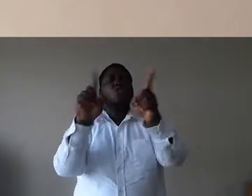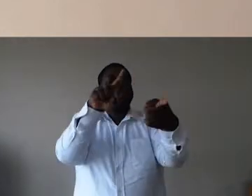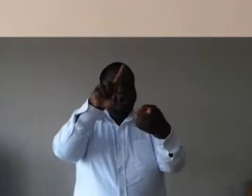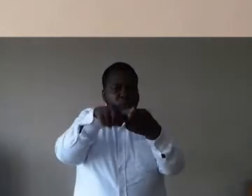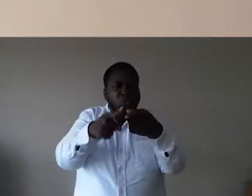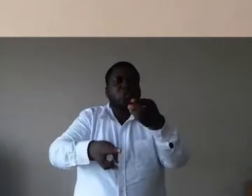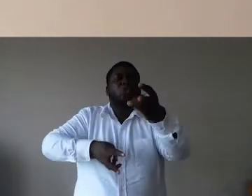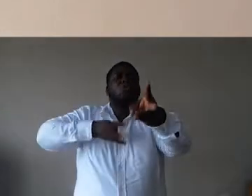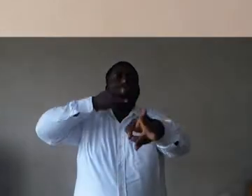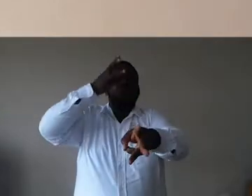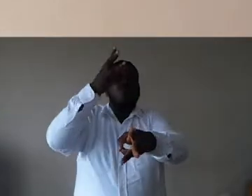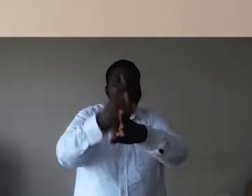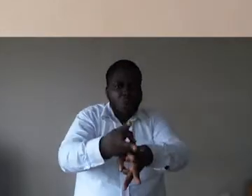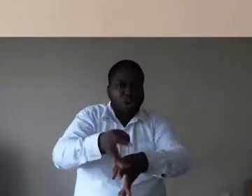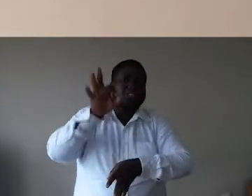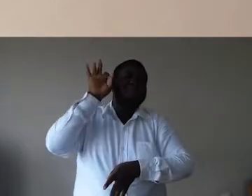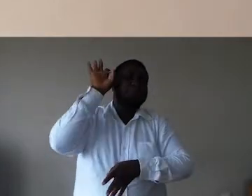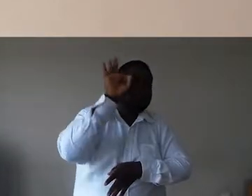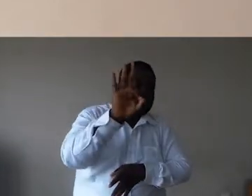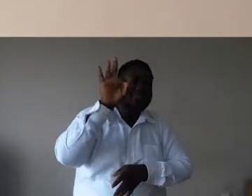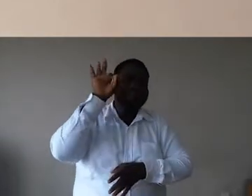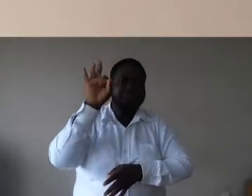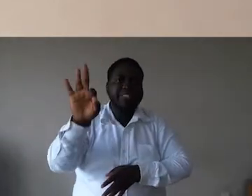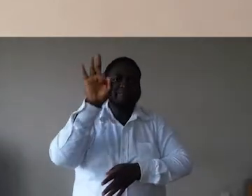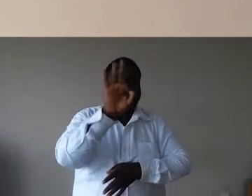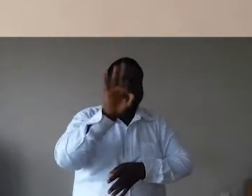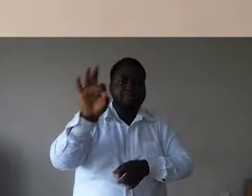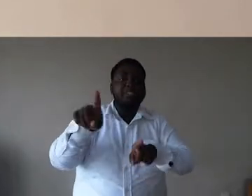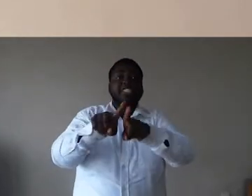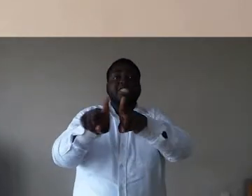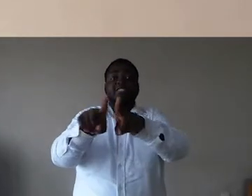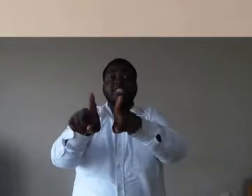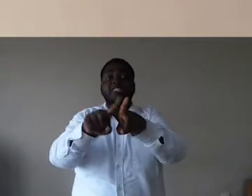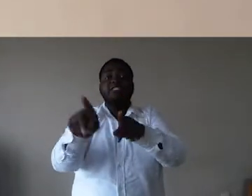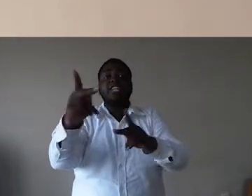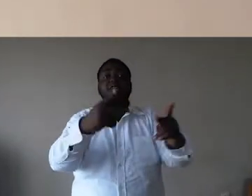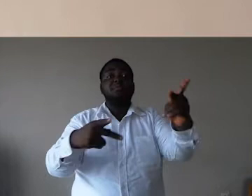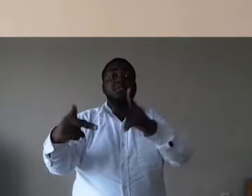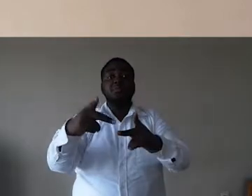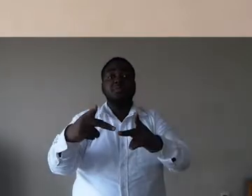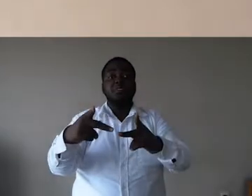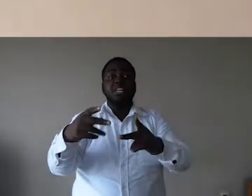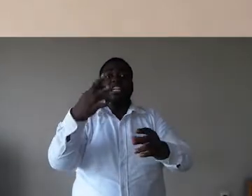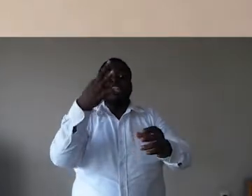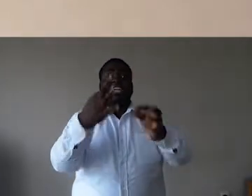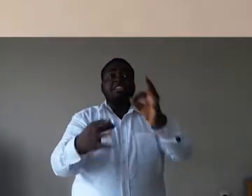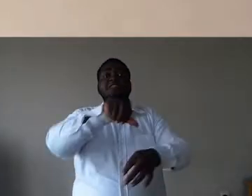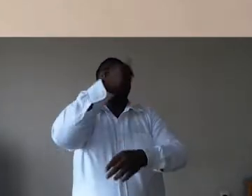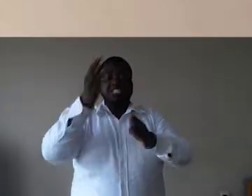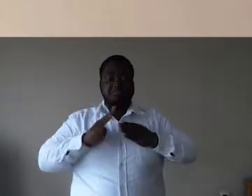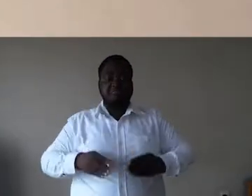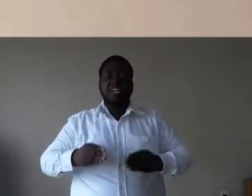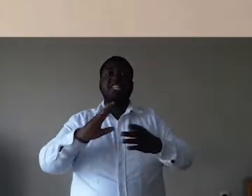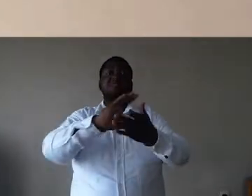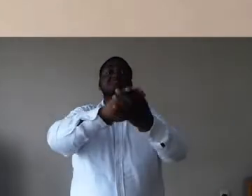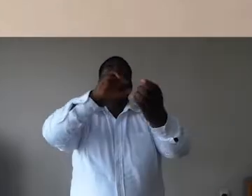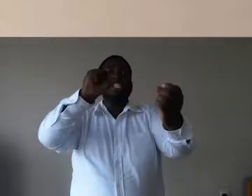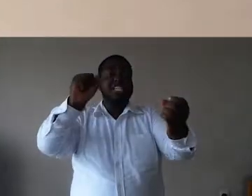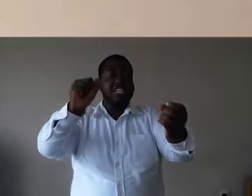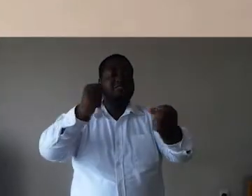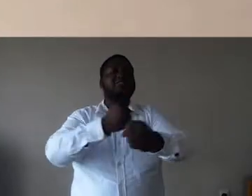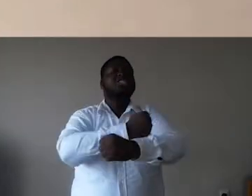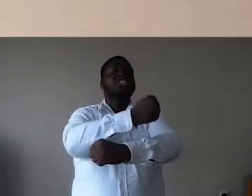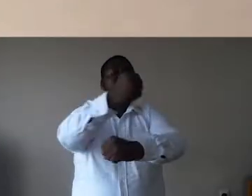world, preach the gospel. He who believes and is baptized will be saved, and he who doesn't believe will be destroyed or will be